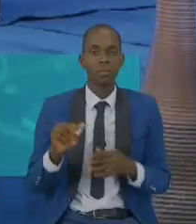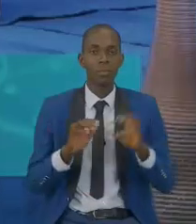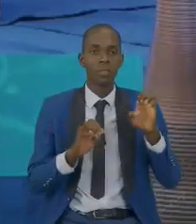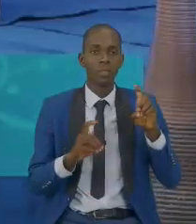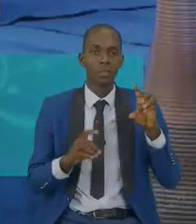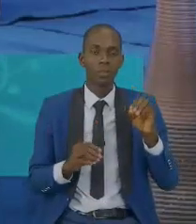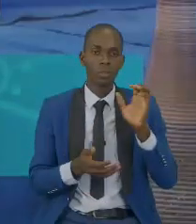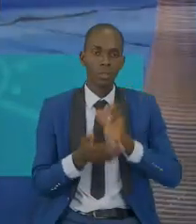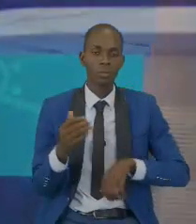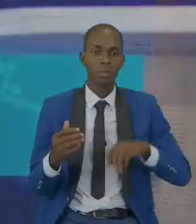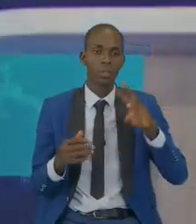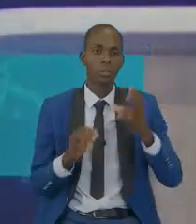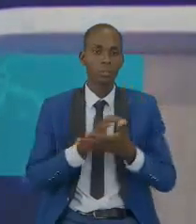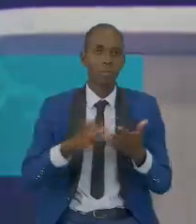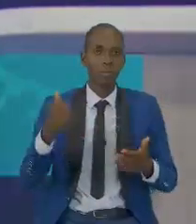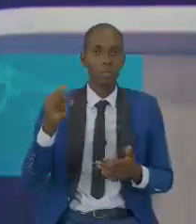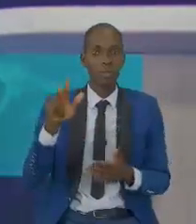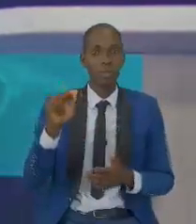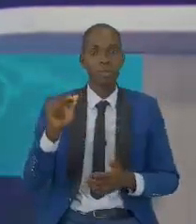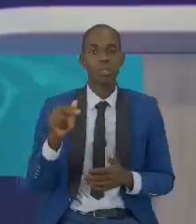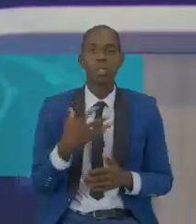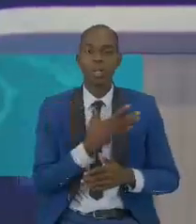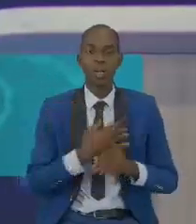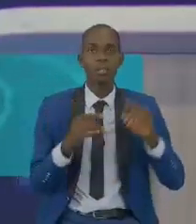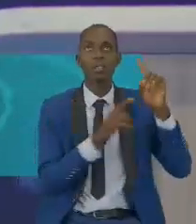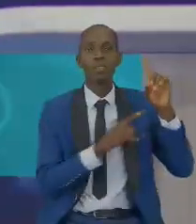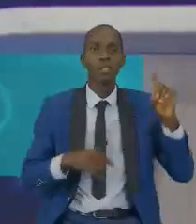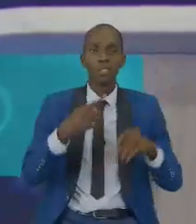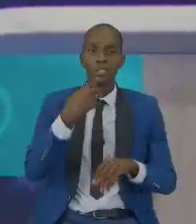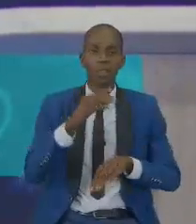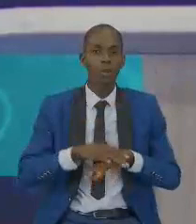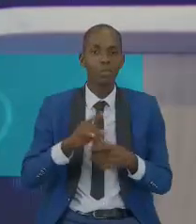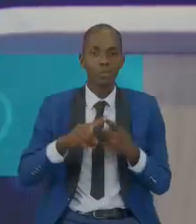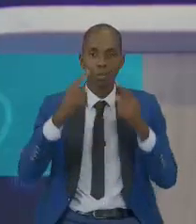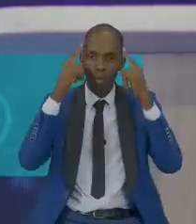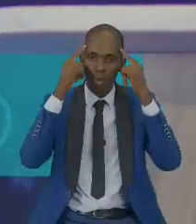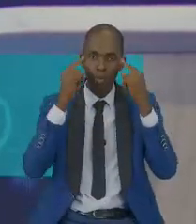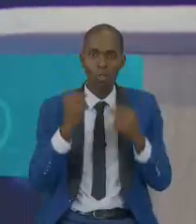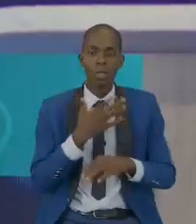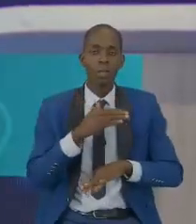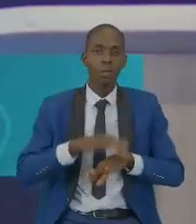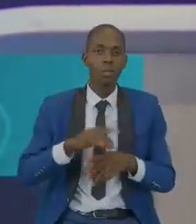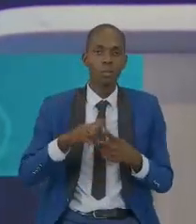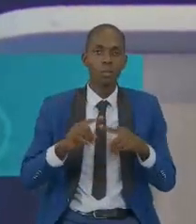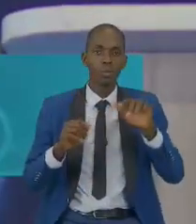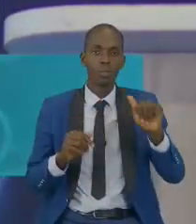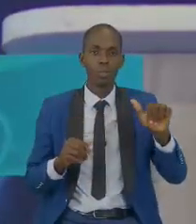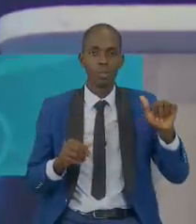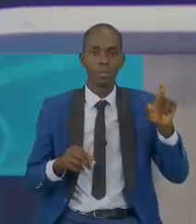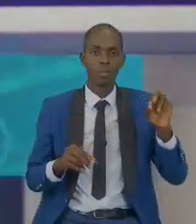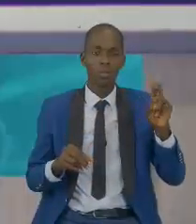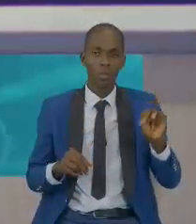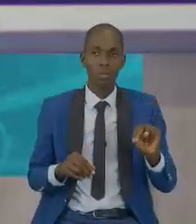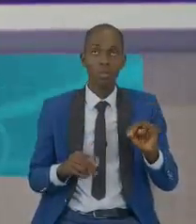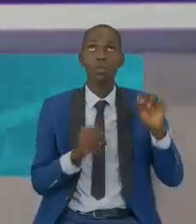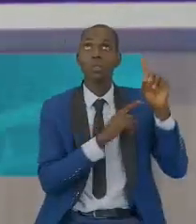6, verse 13. And the Lord spake unto Moses and unto Aaron. He